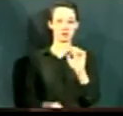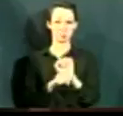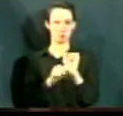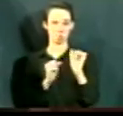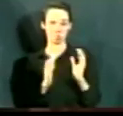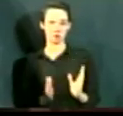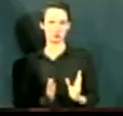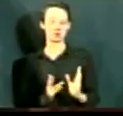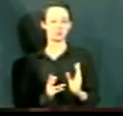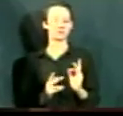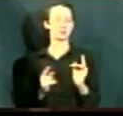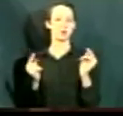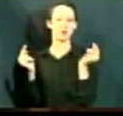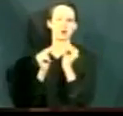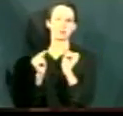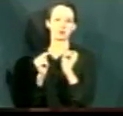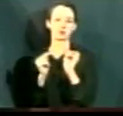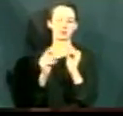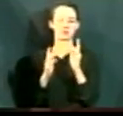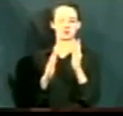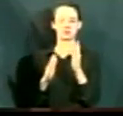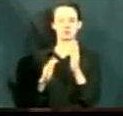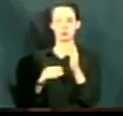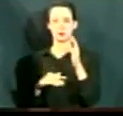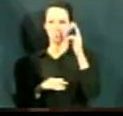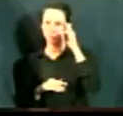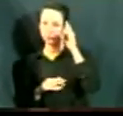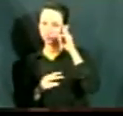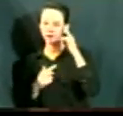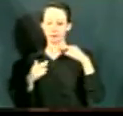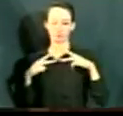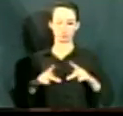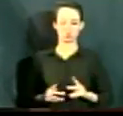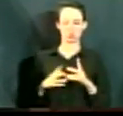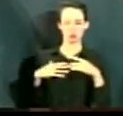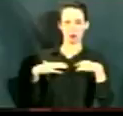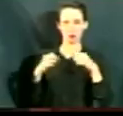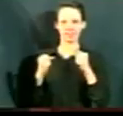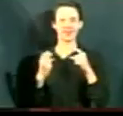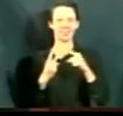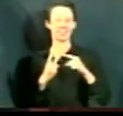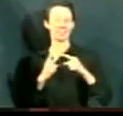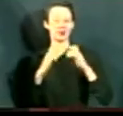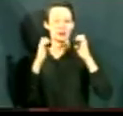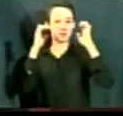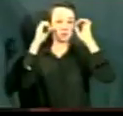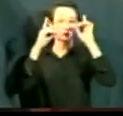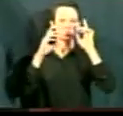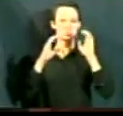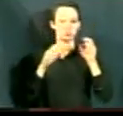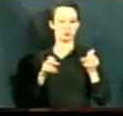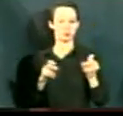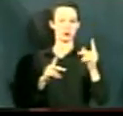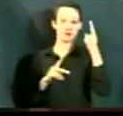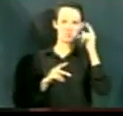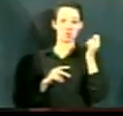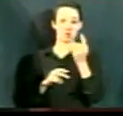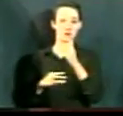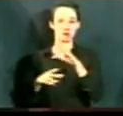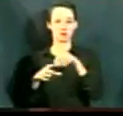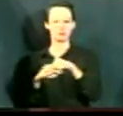physical and mental health and educational opportunities for everyone involved: students,